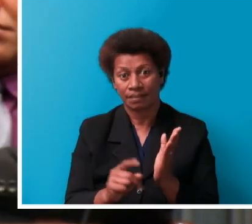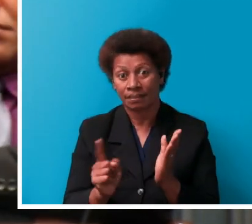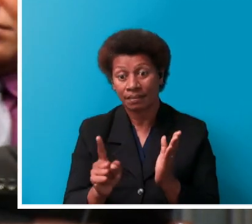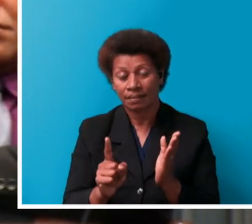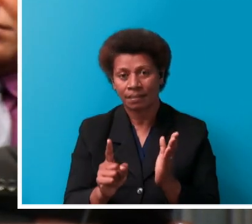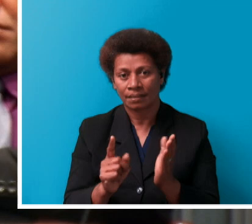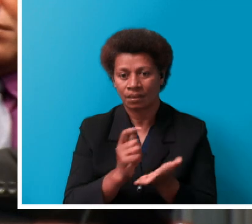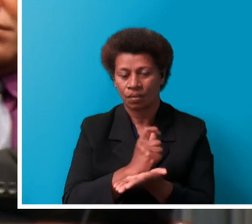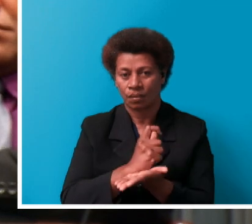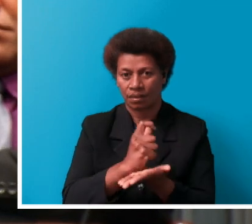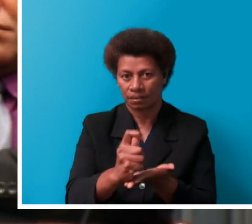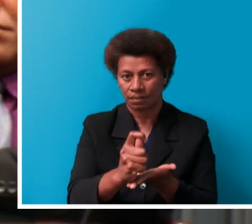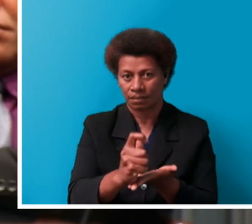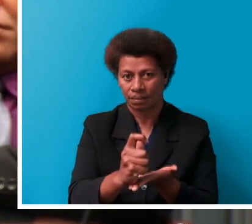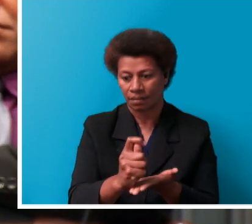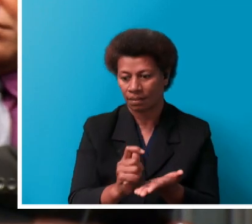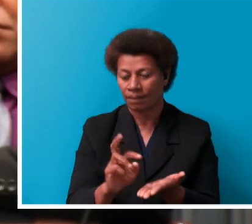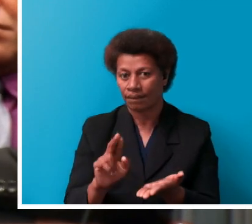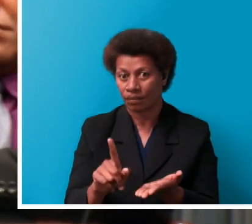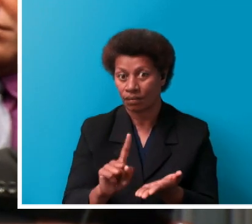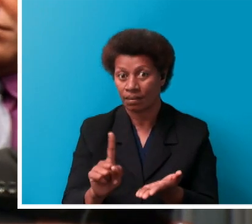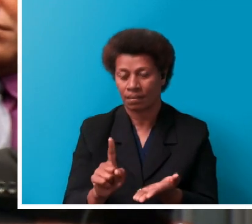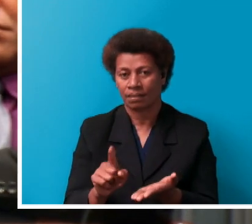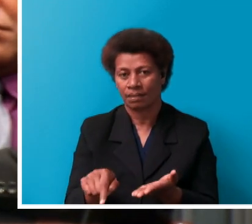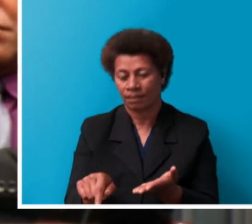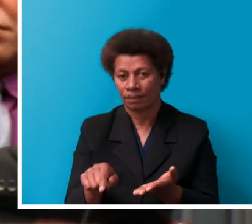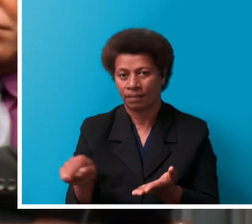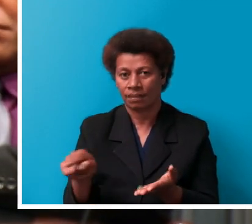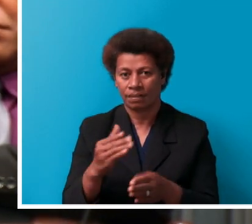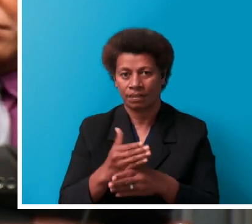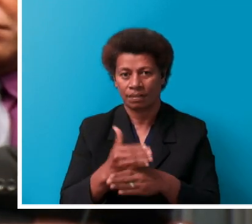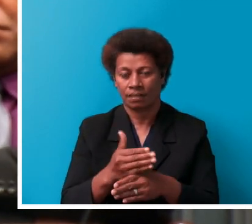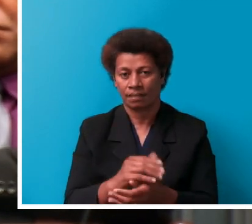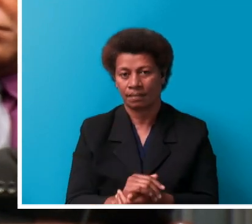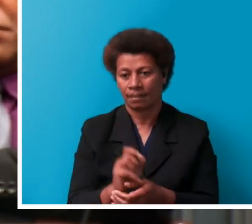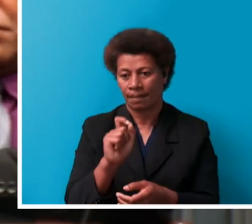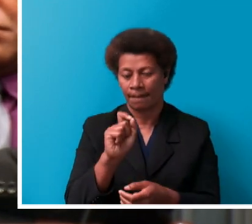transparency in enforcement operations. The investment of 0.6 million